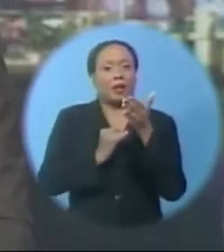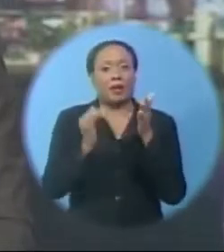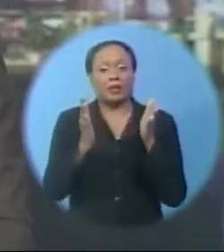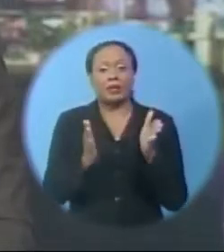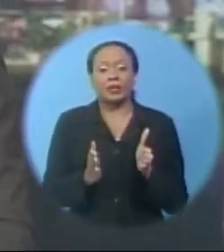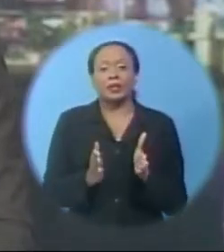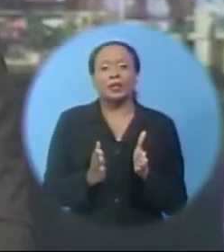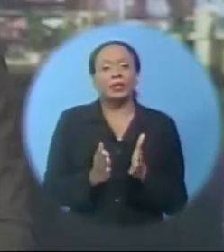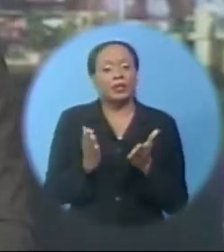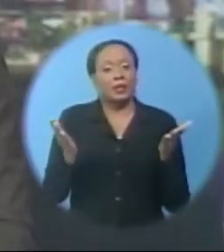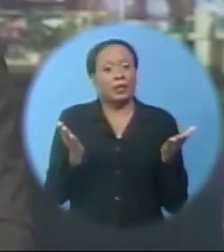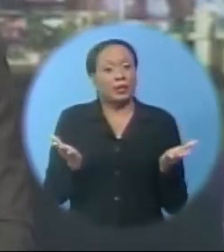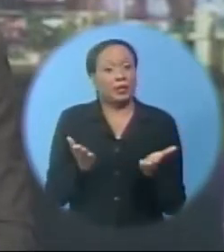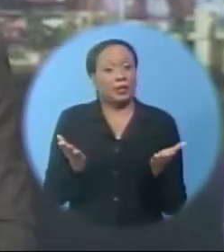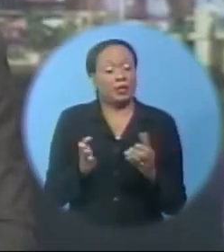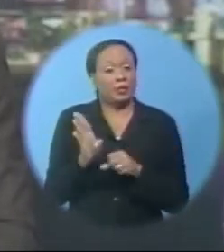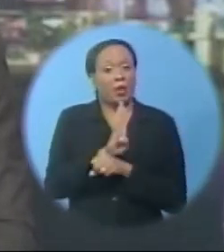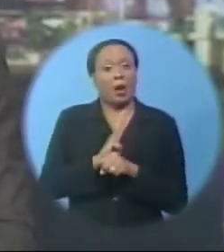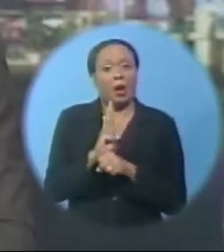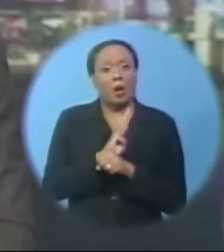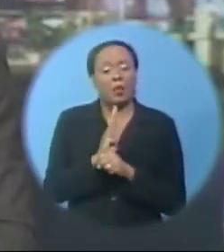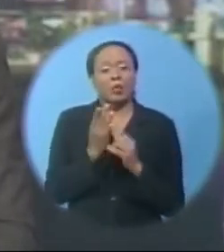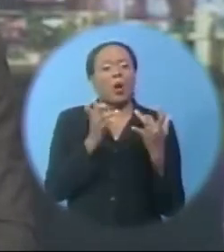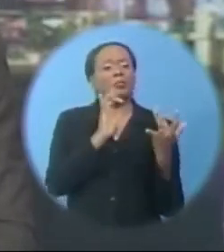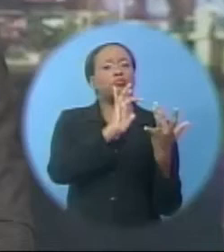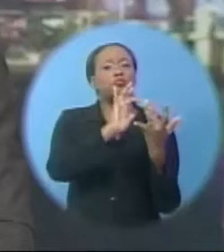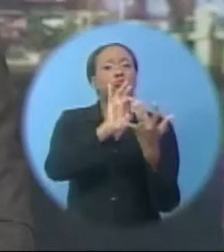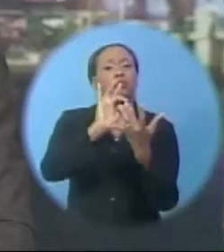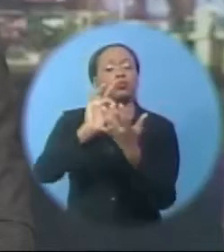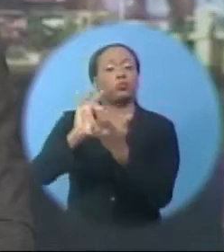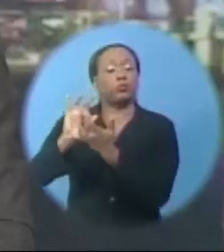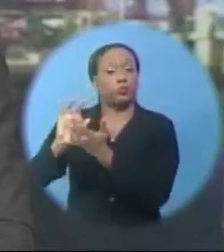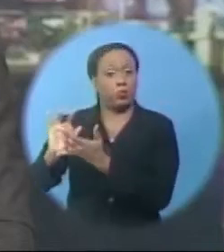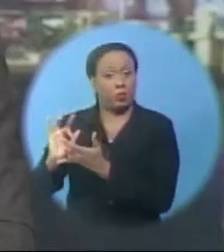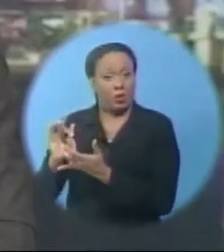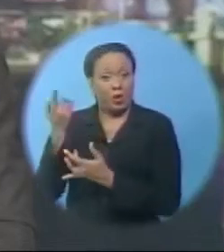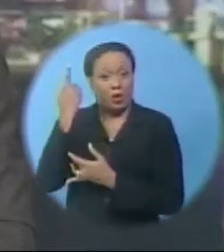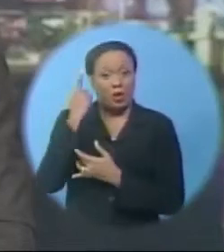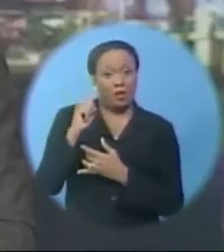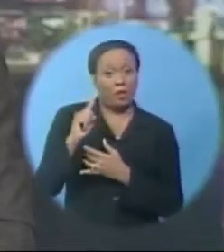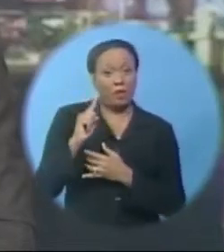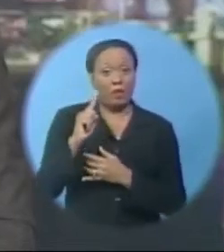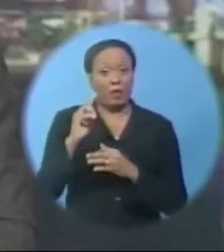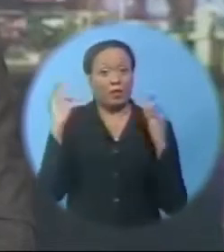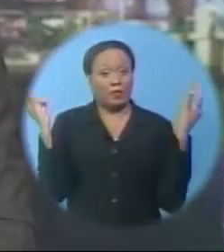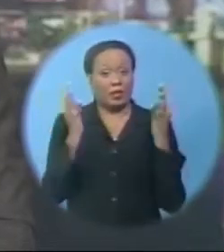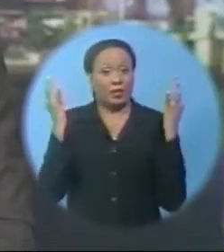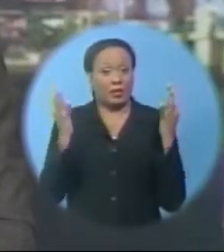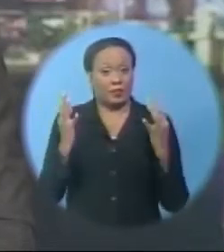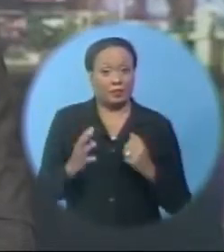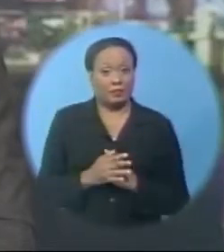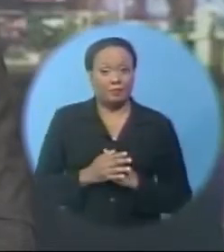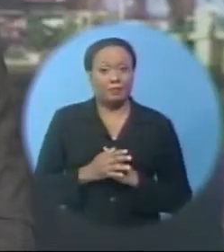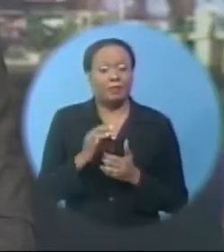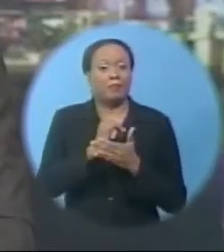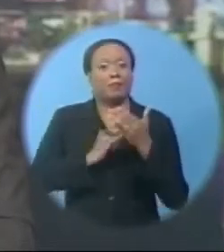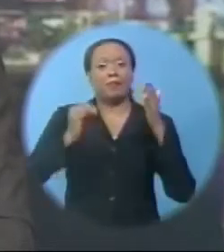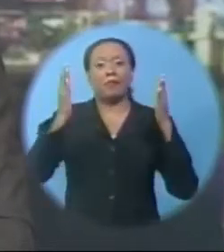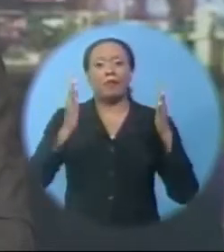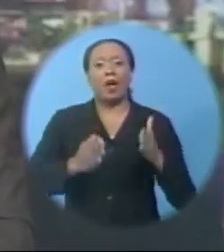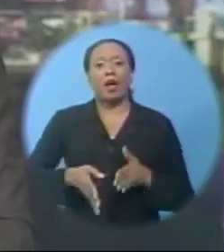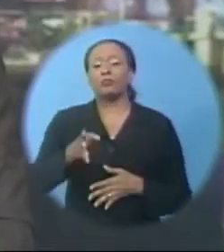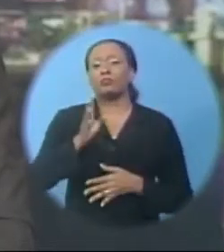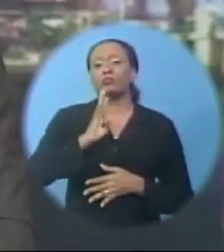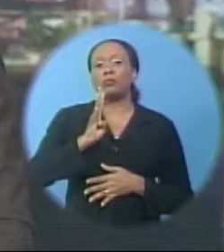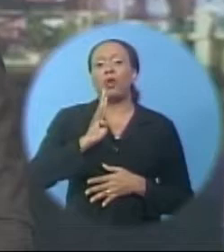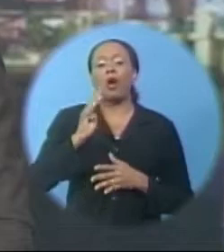looking more at making connections than making money during Carifesta 13. Featured Guyanese artist Winslow Craig, who spoke